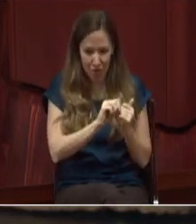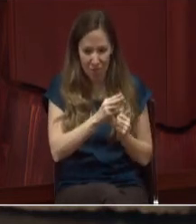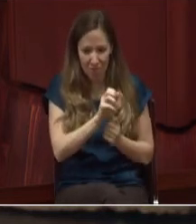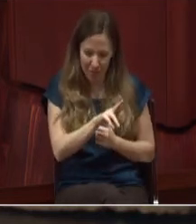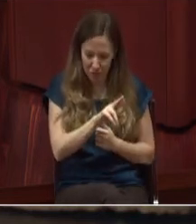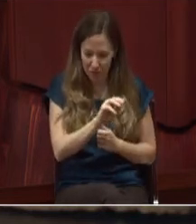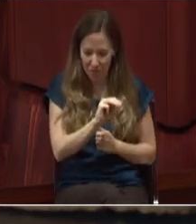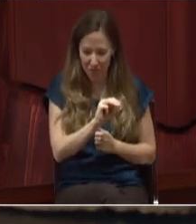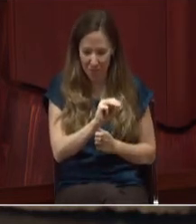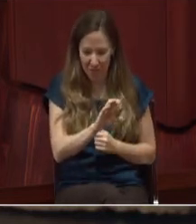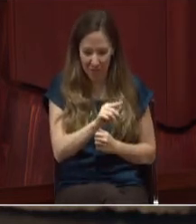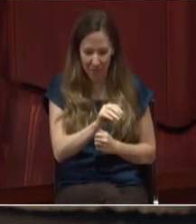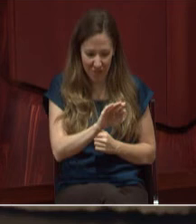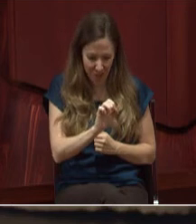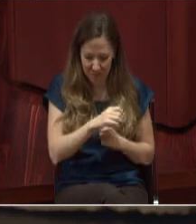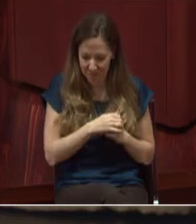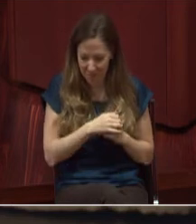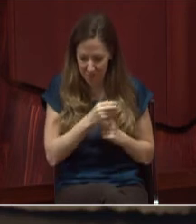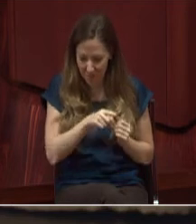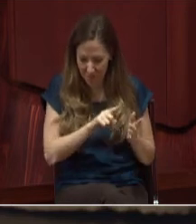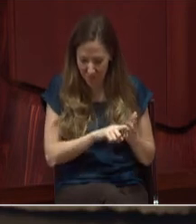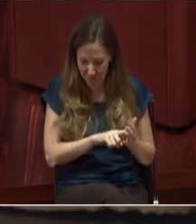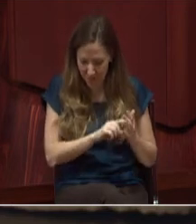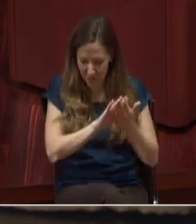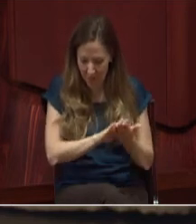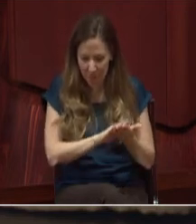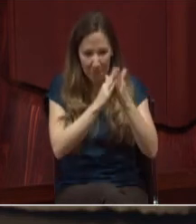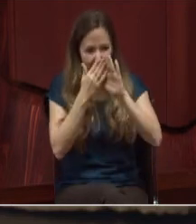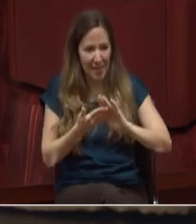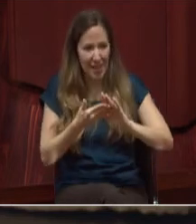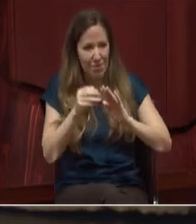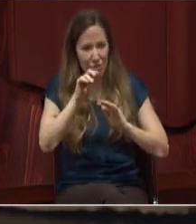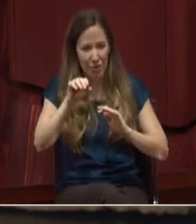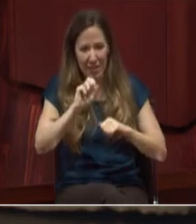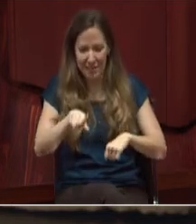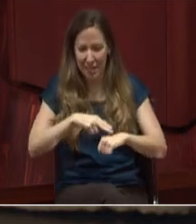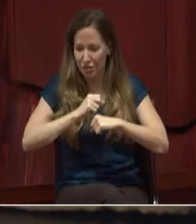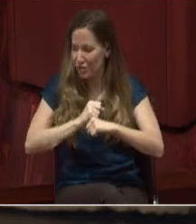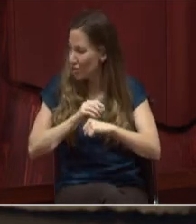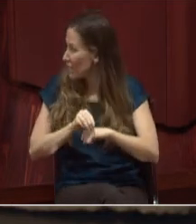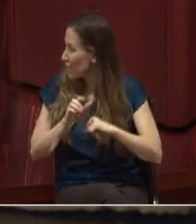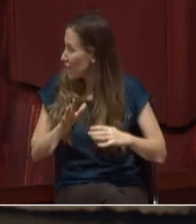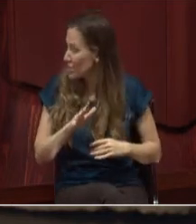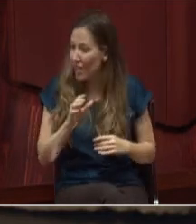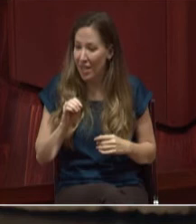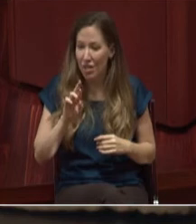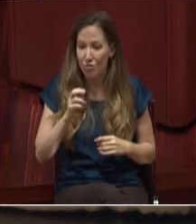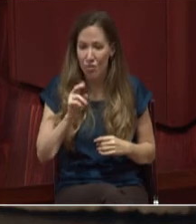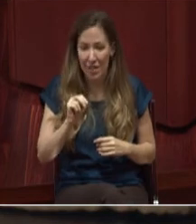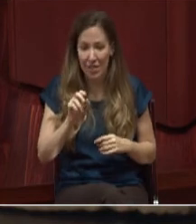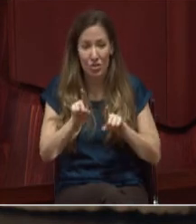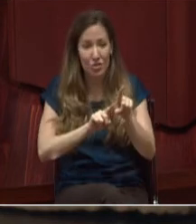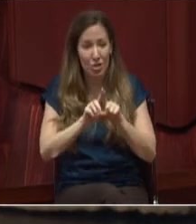you, went on then to become Reagan's National Security Advisor, and the Reagan Star Wars speech,